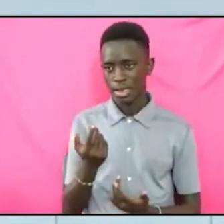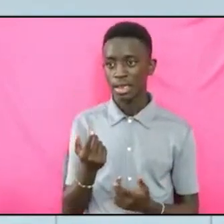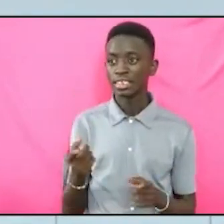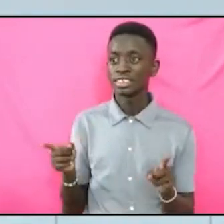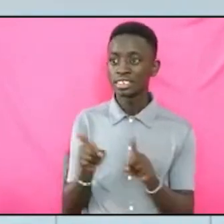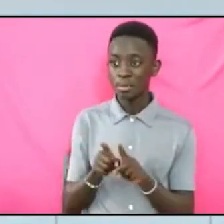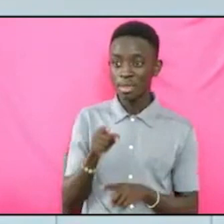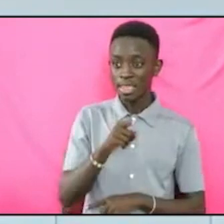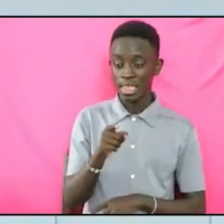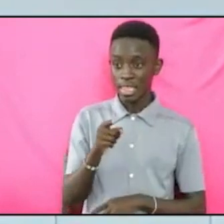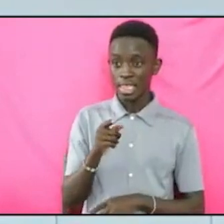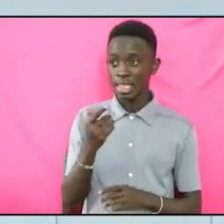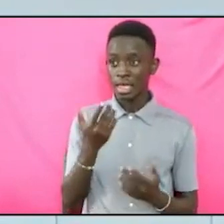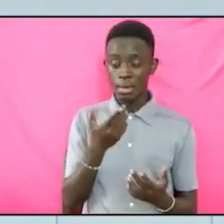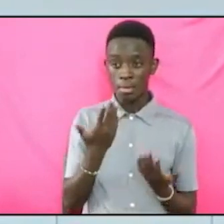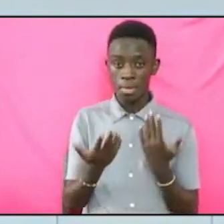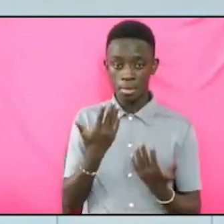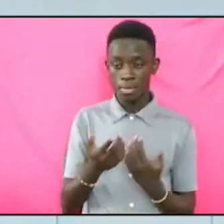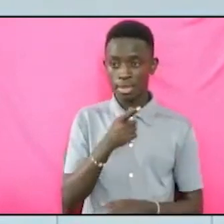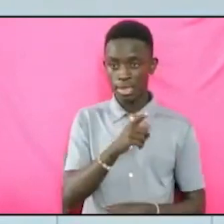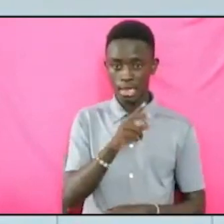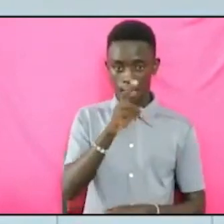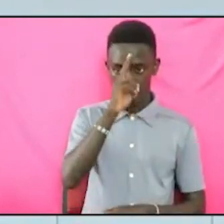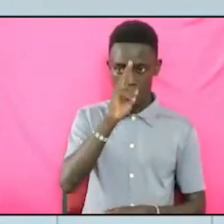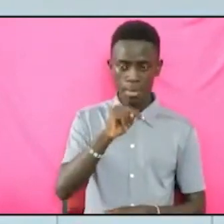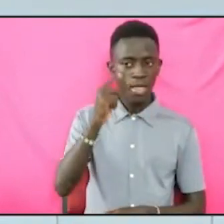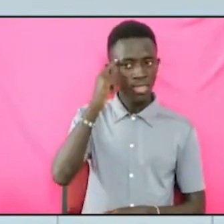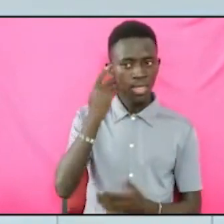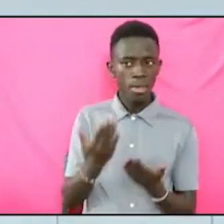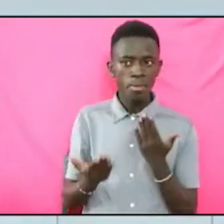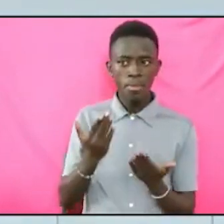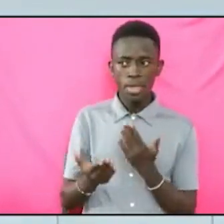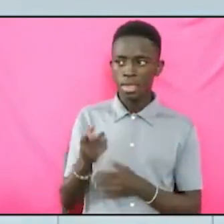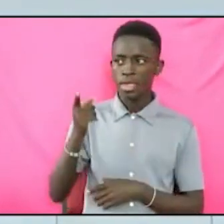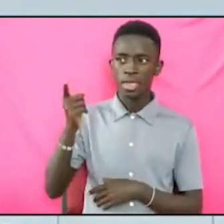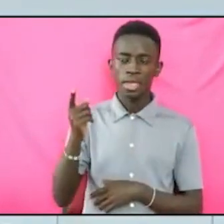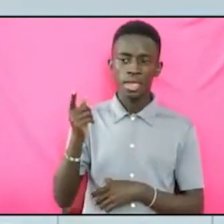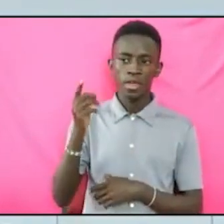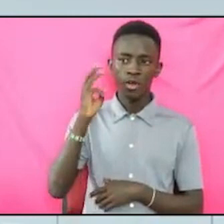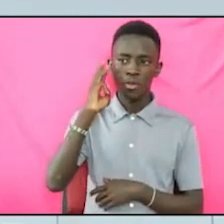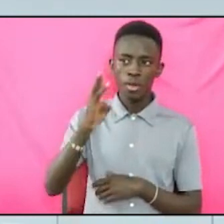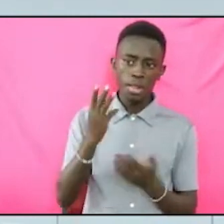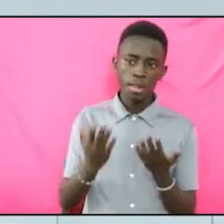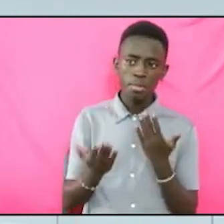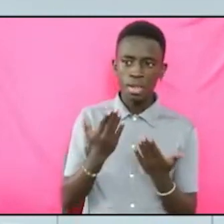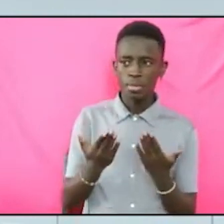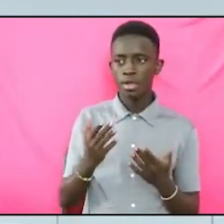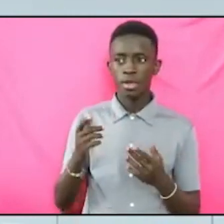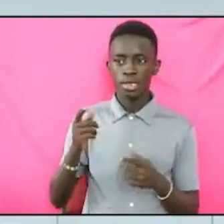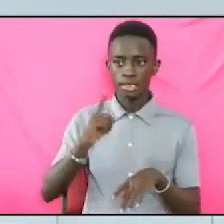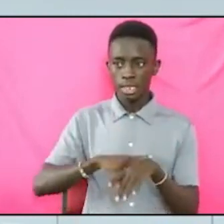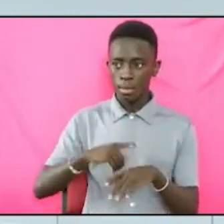that he was going home and the next battle with the Israelites would not be a better one, a pleasant one.